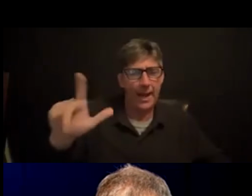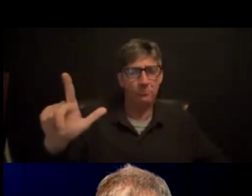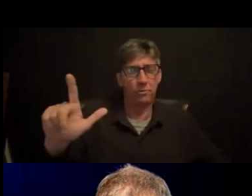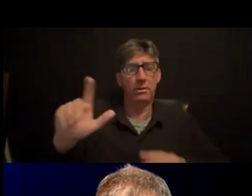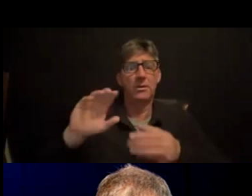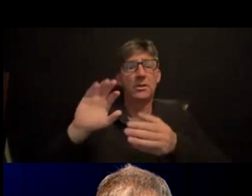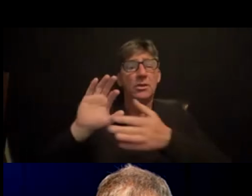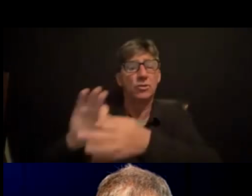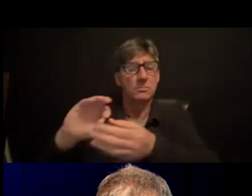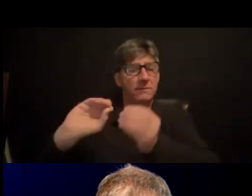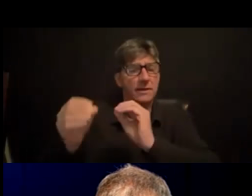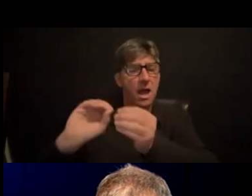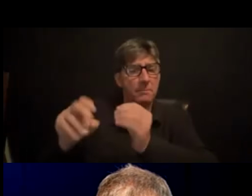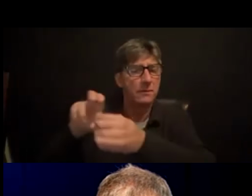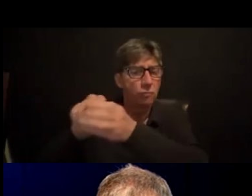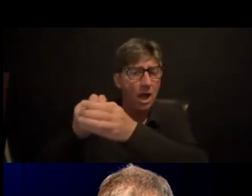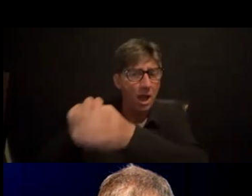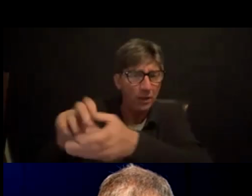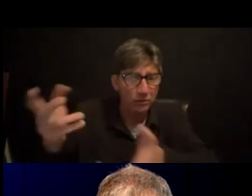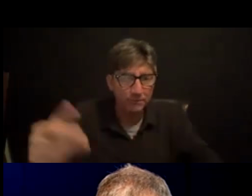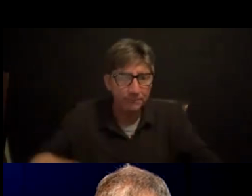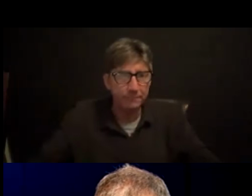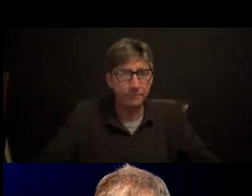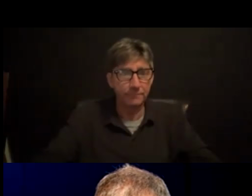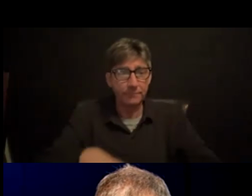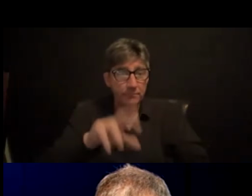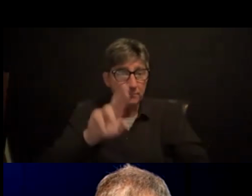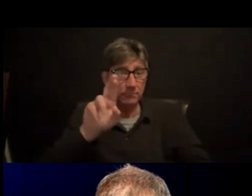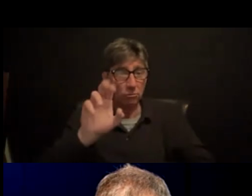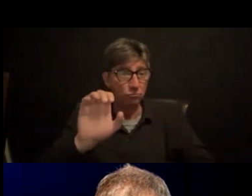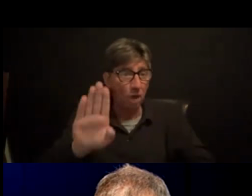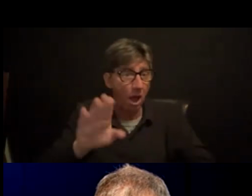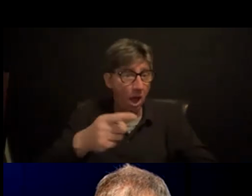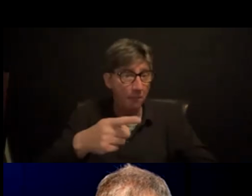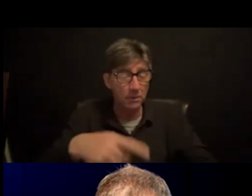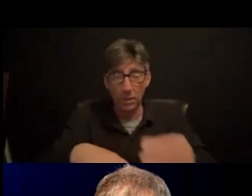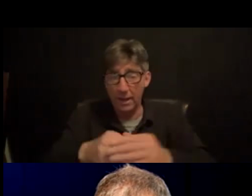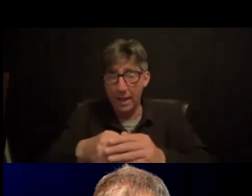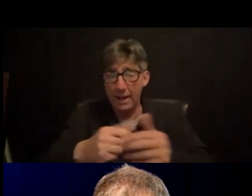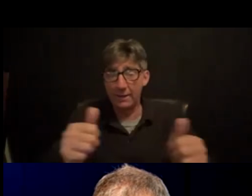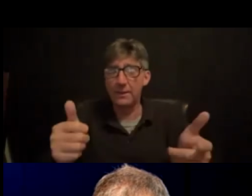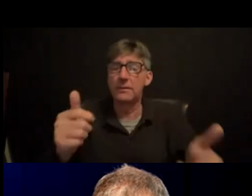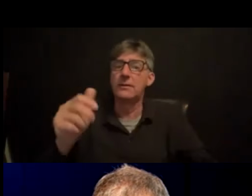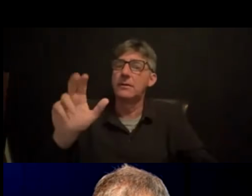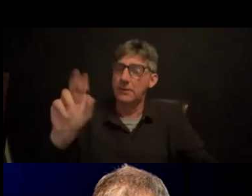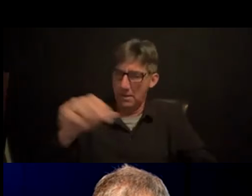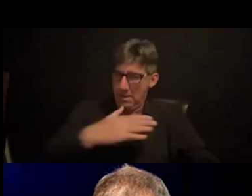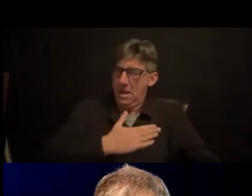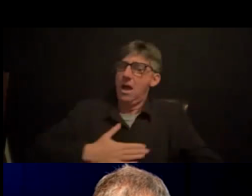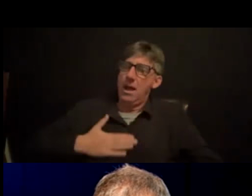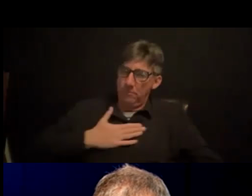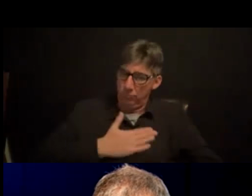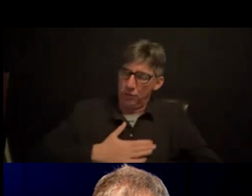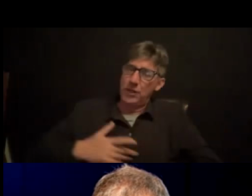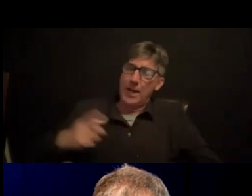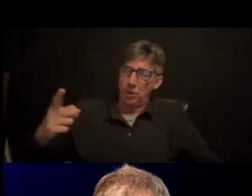Mr. Hardy. Rob, I don't know if there was anything you'd like to add to that. No, I do appreciate your pointing out,